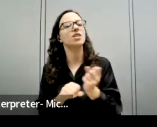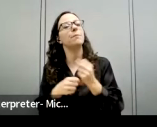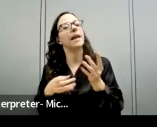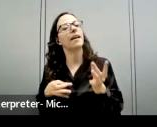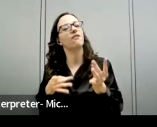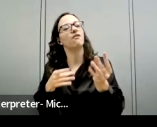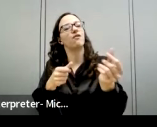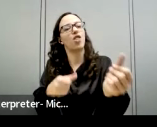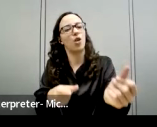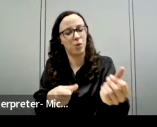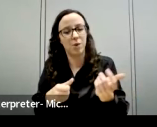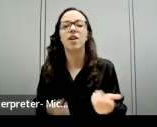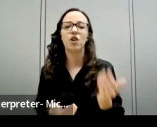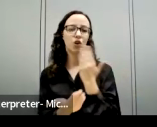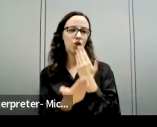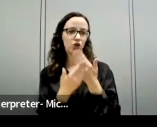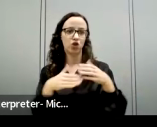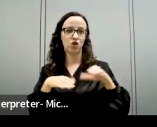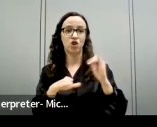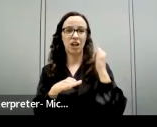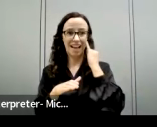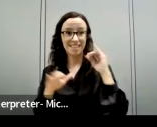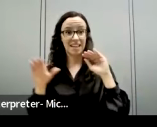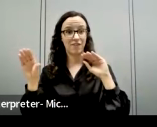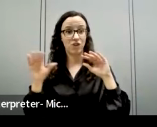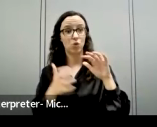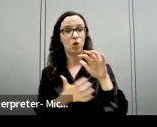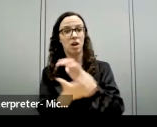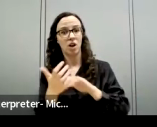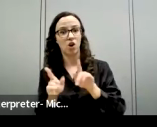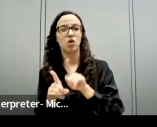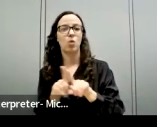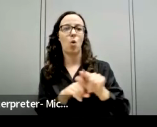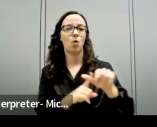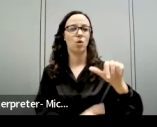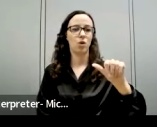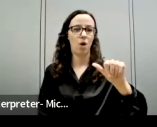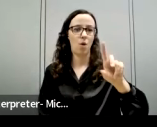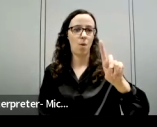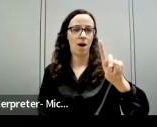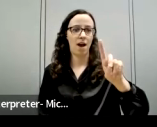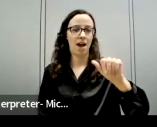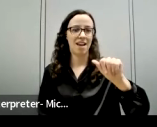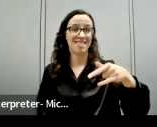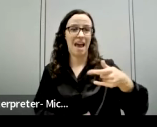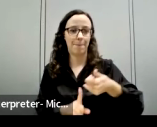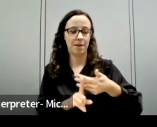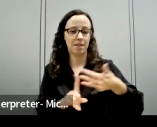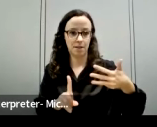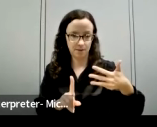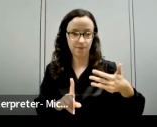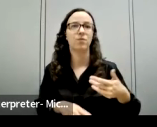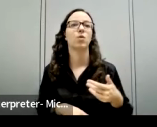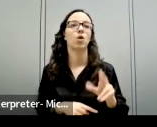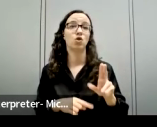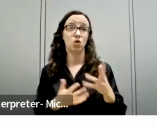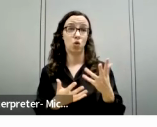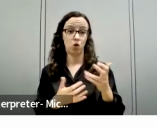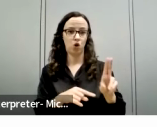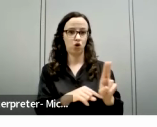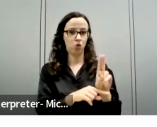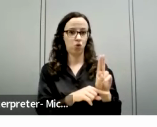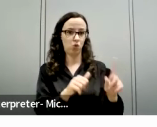there's a good chance, even if you do that, you're going to end up also adapting. And then you would want to use this first chart to